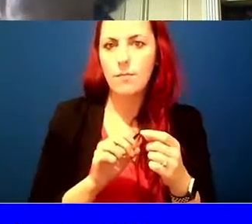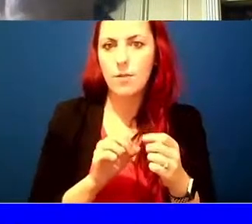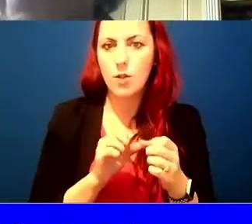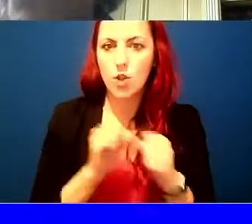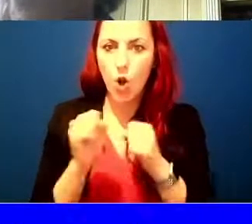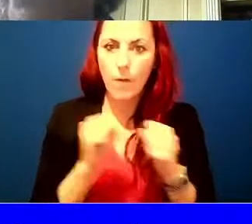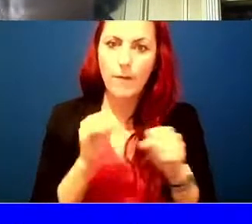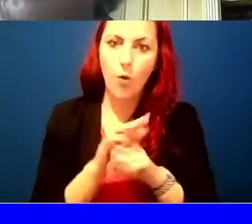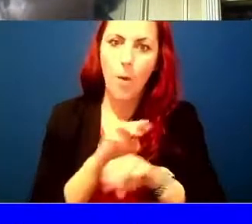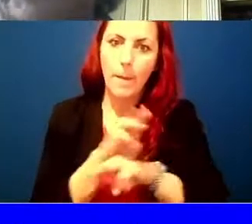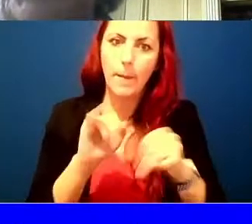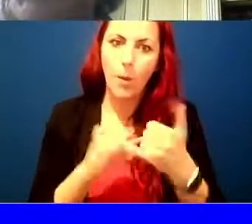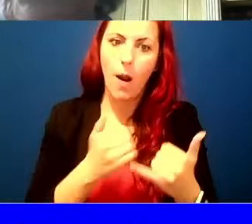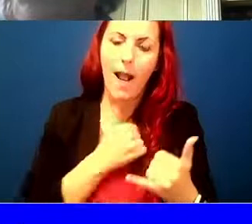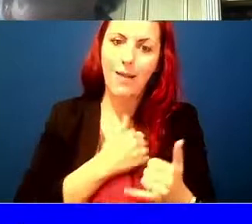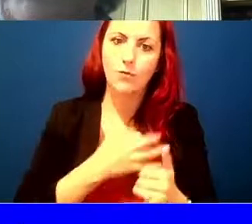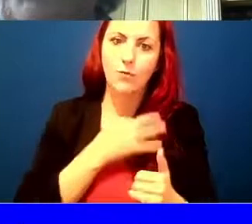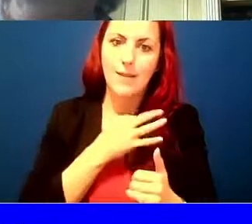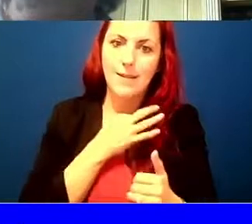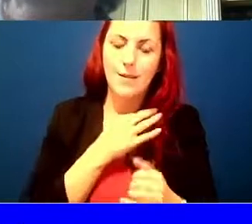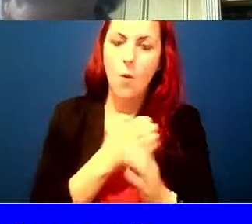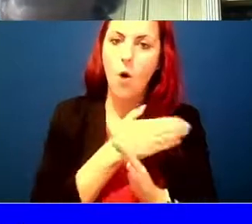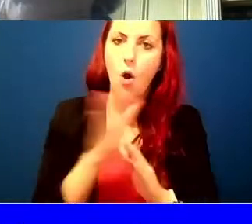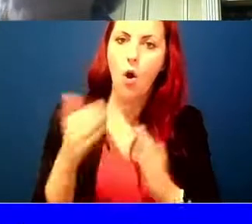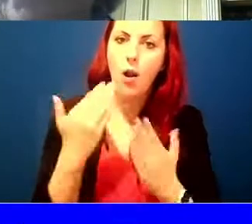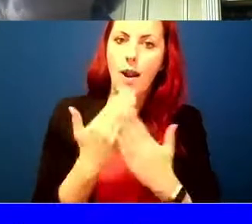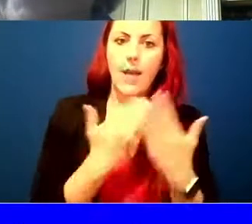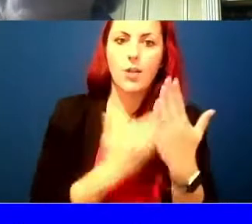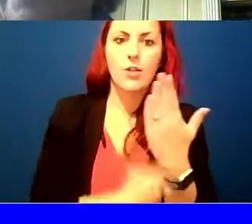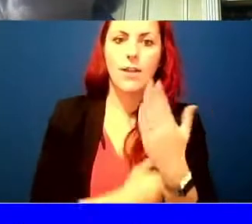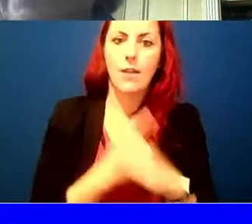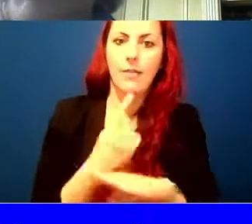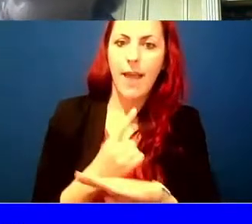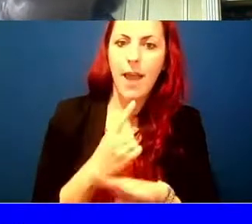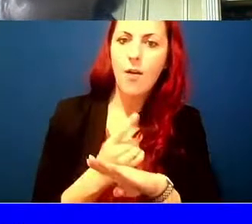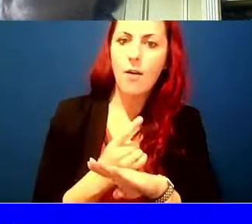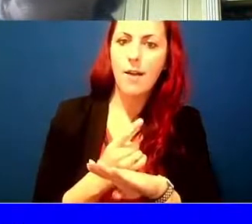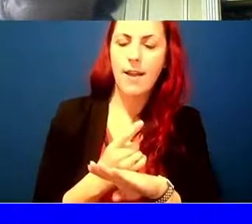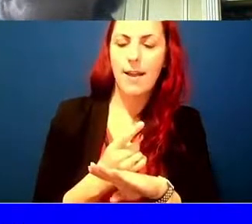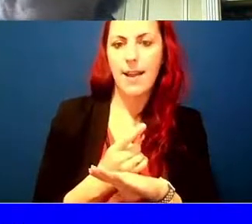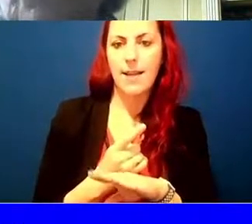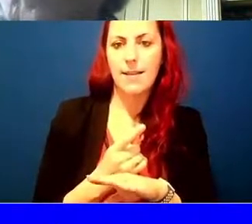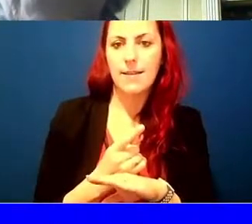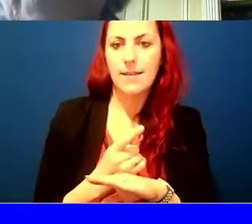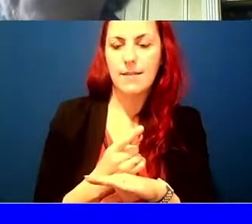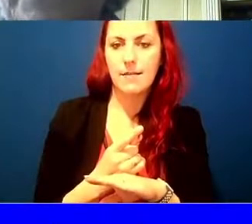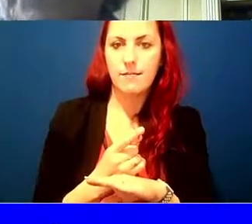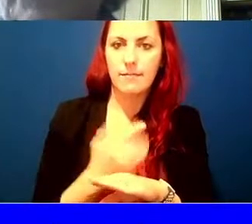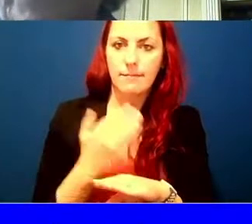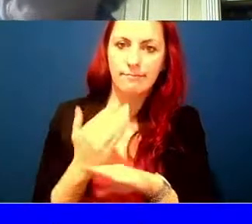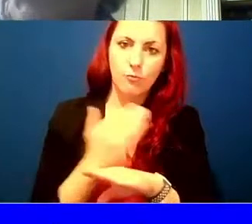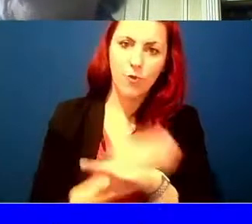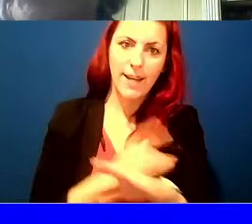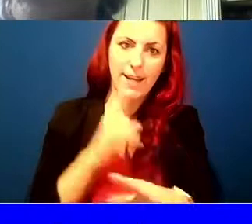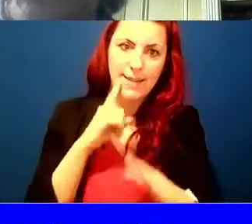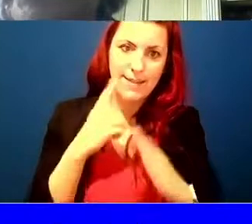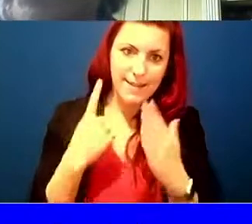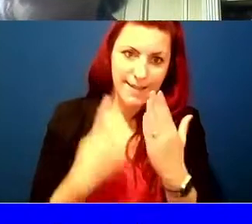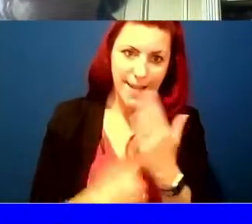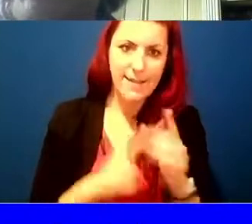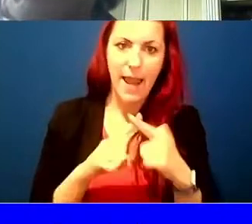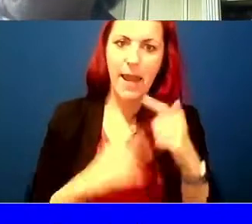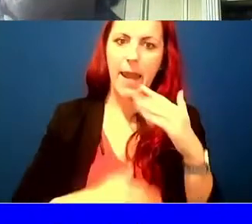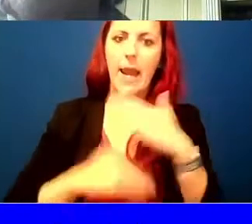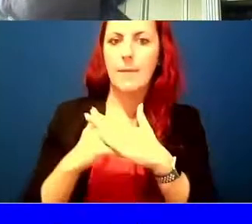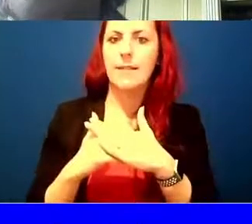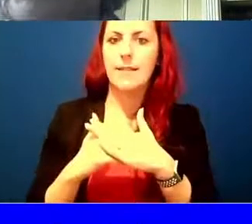So all our legislation though is predicated on working in limited silo situations. So if we